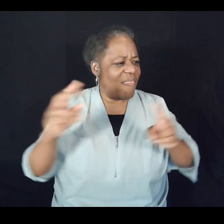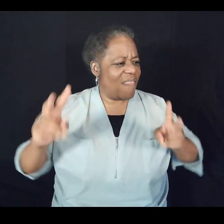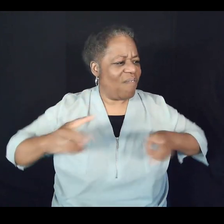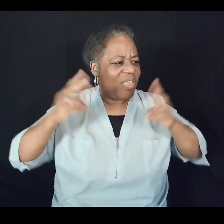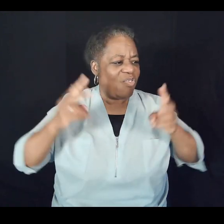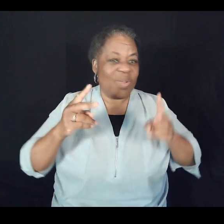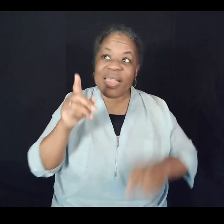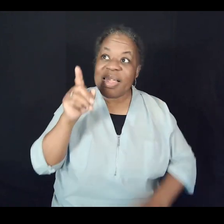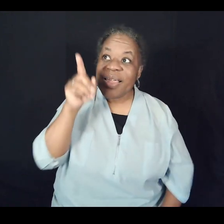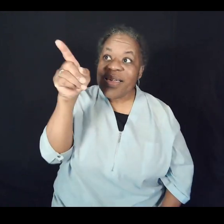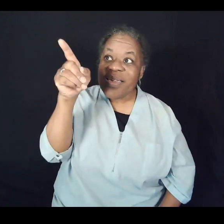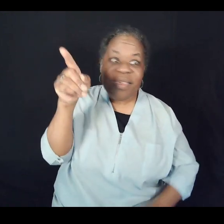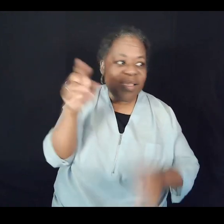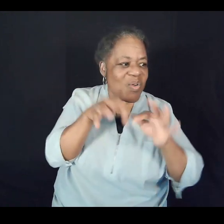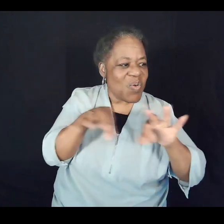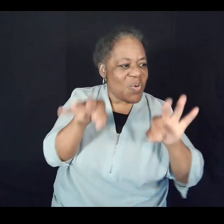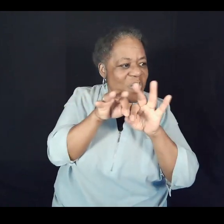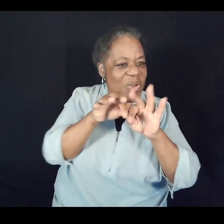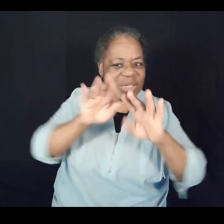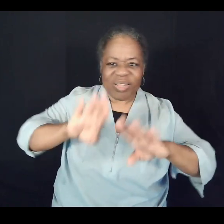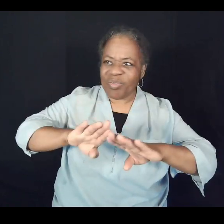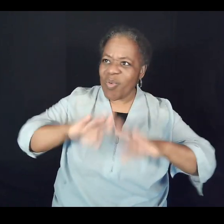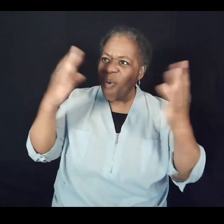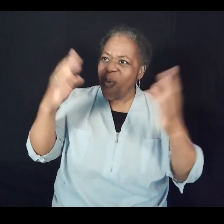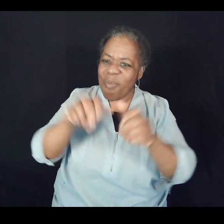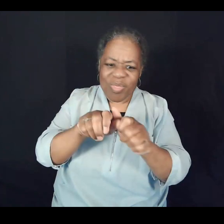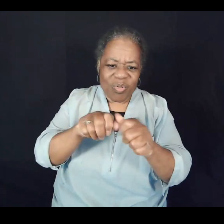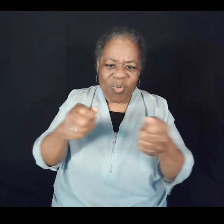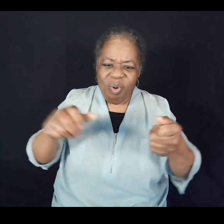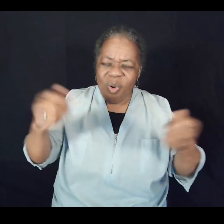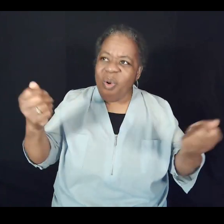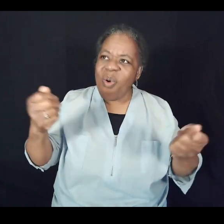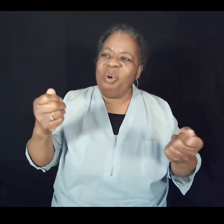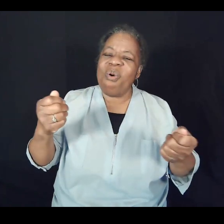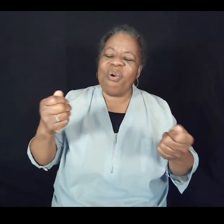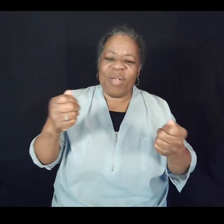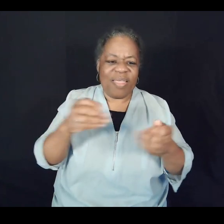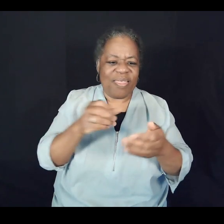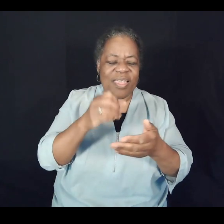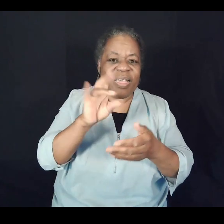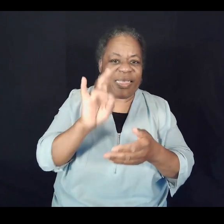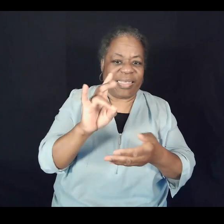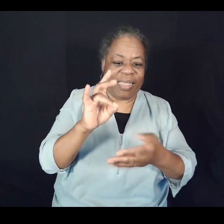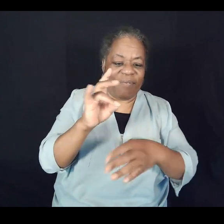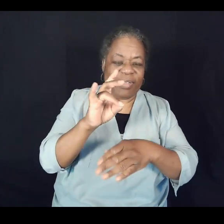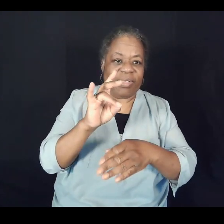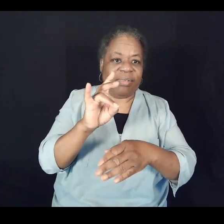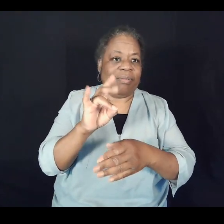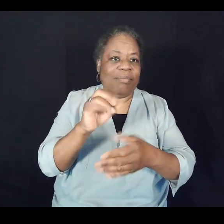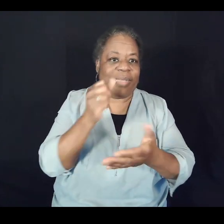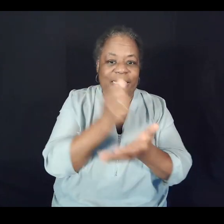is worthy to open the scroll and its 7 seals."